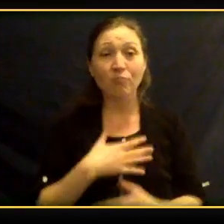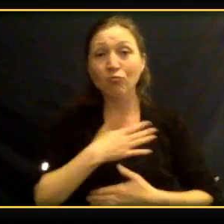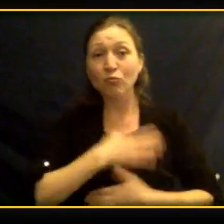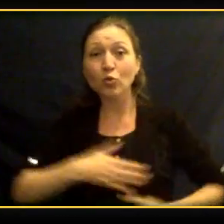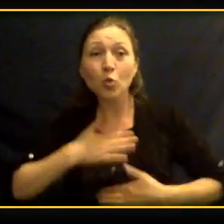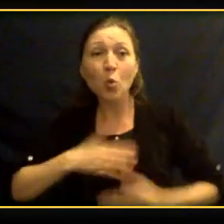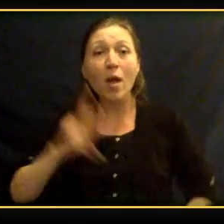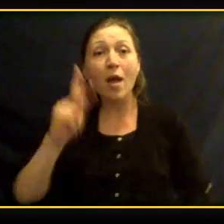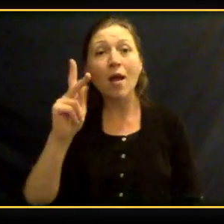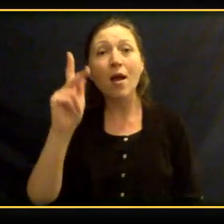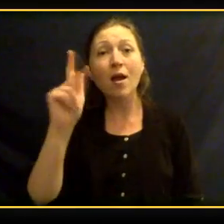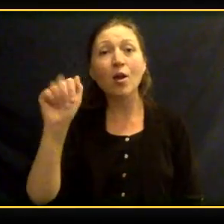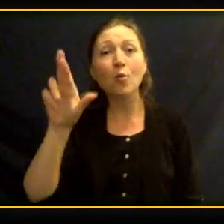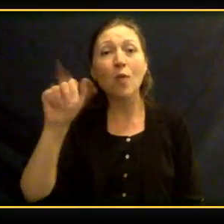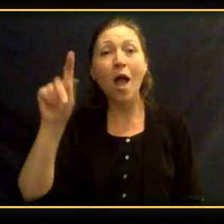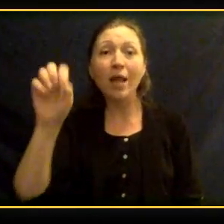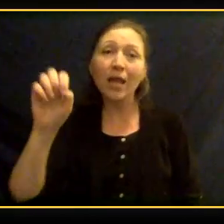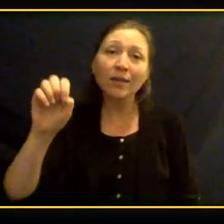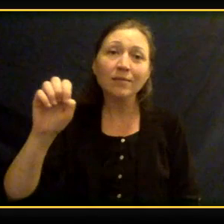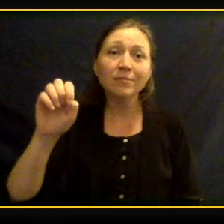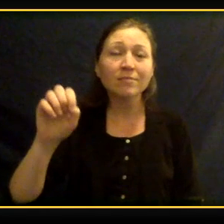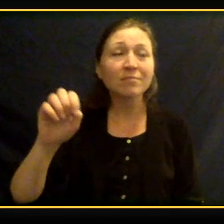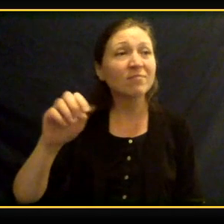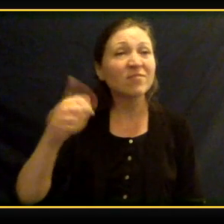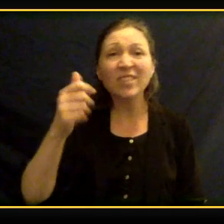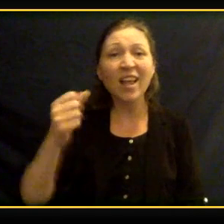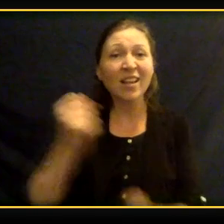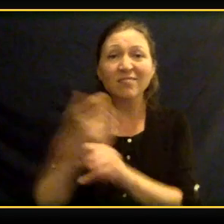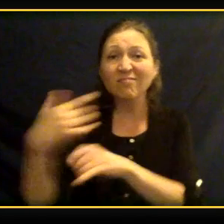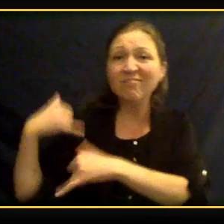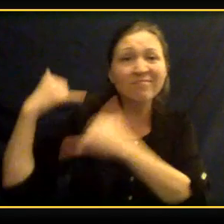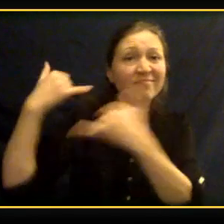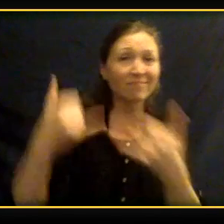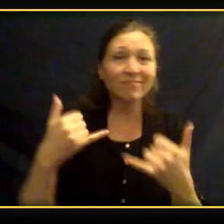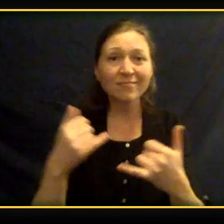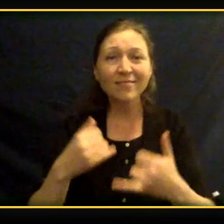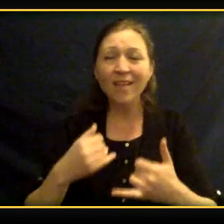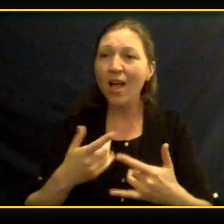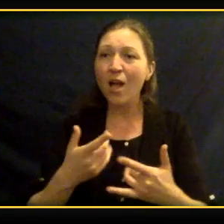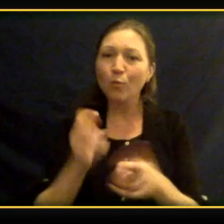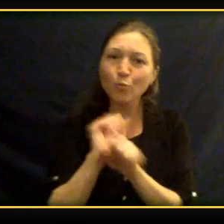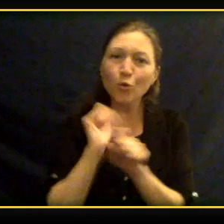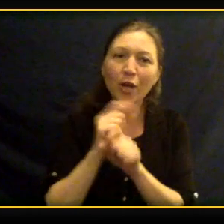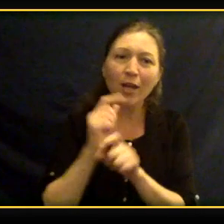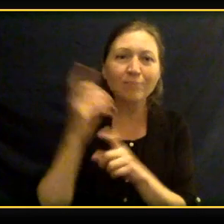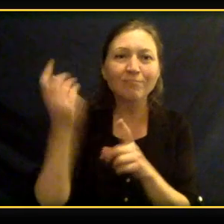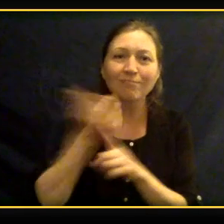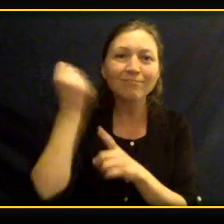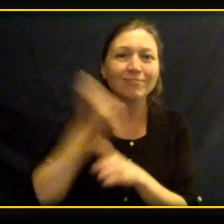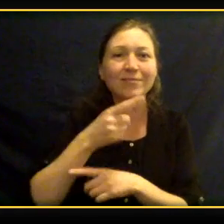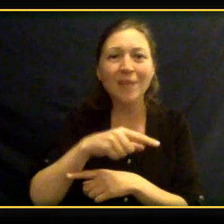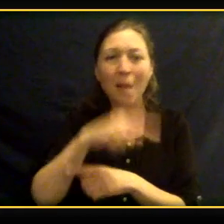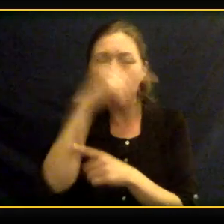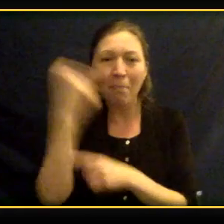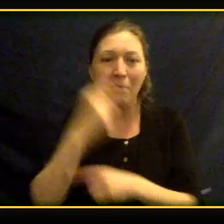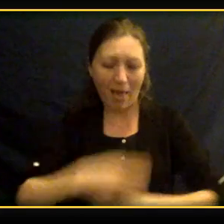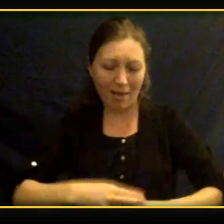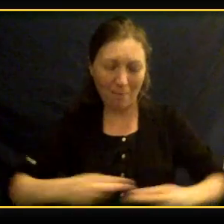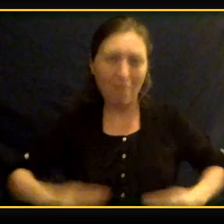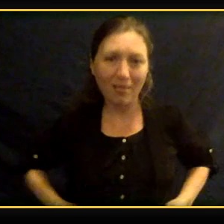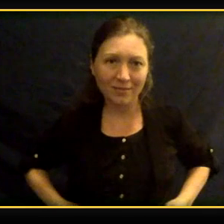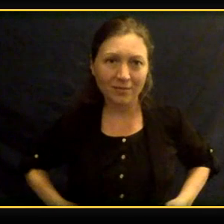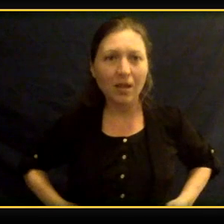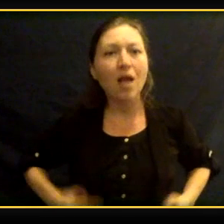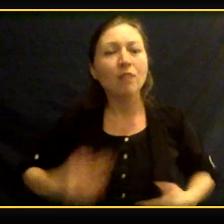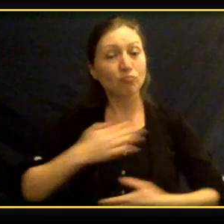10 years, and I'm currently working on my black belt. I love to play the piano because it's fun,